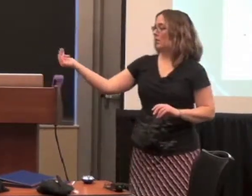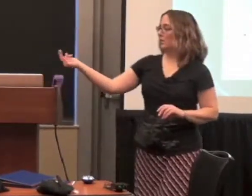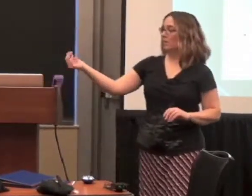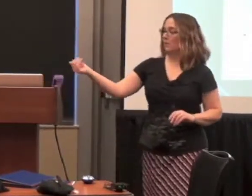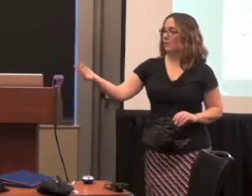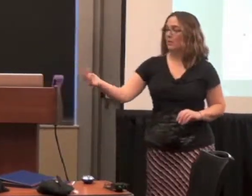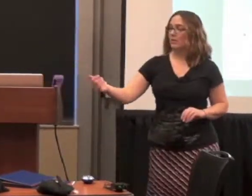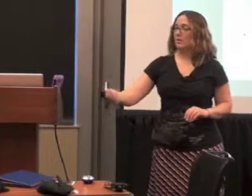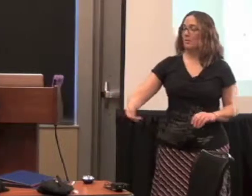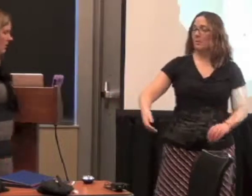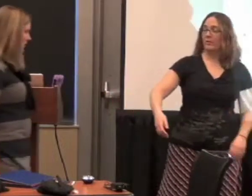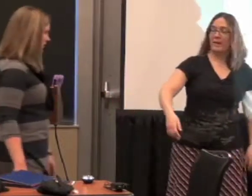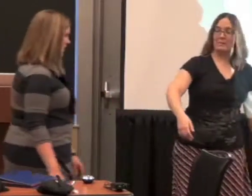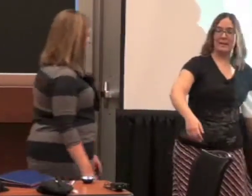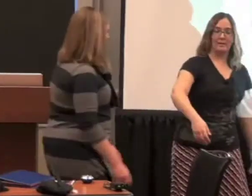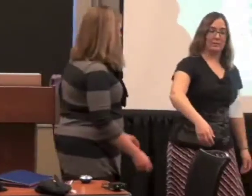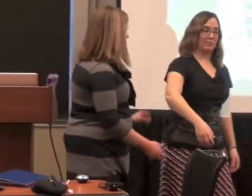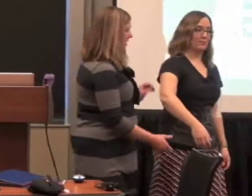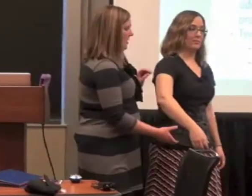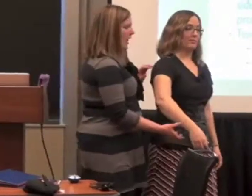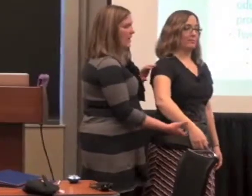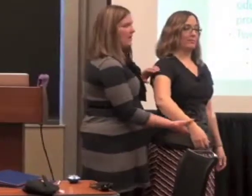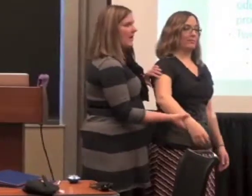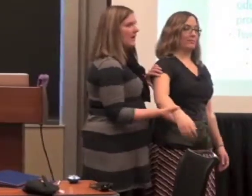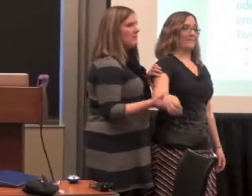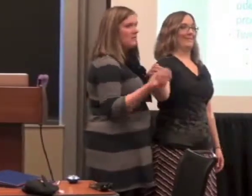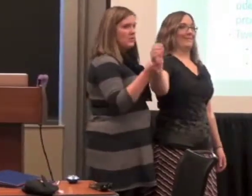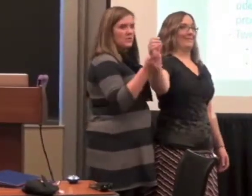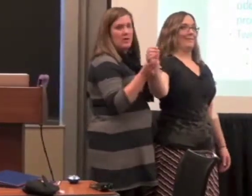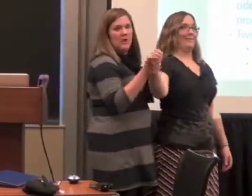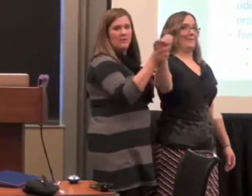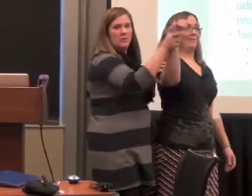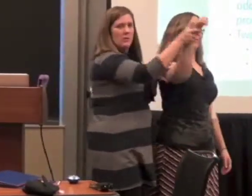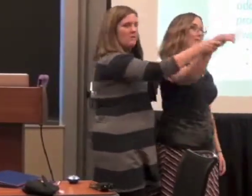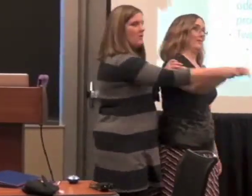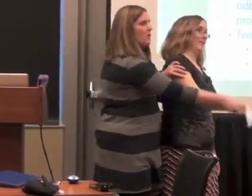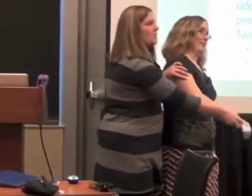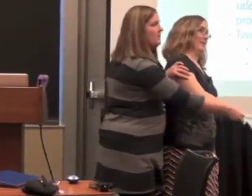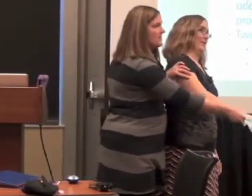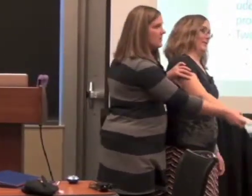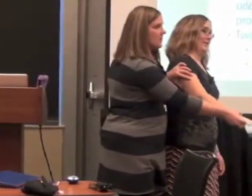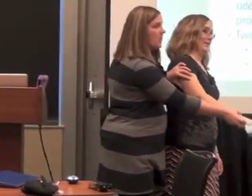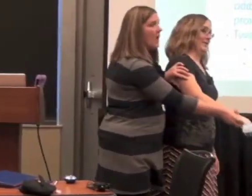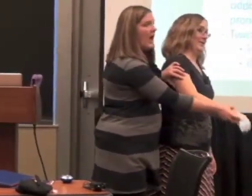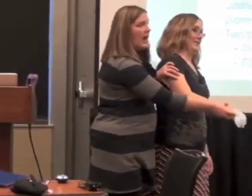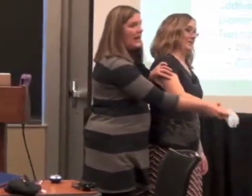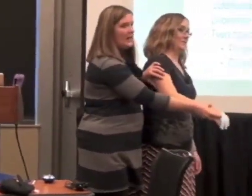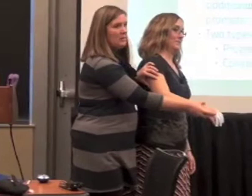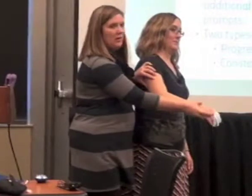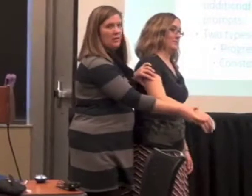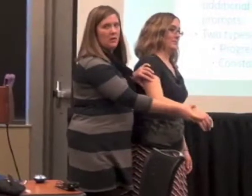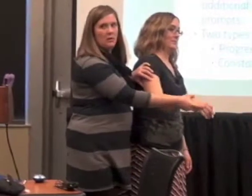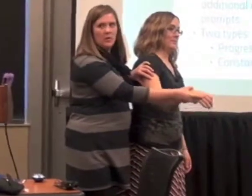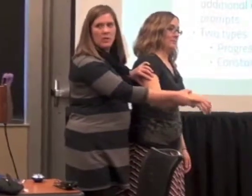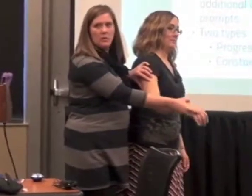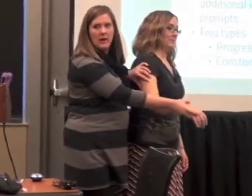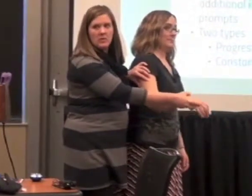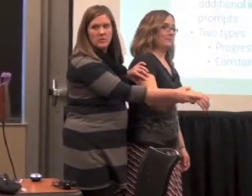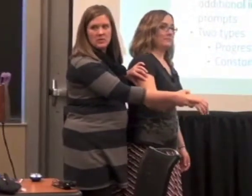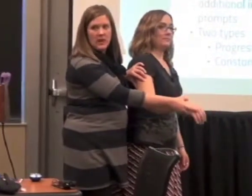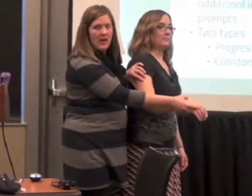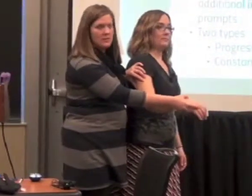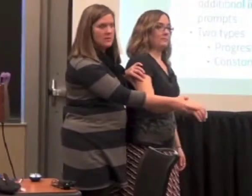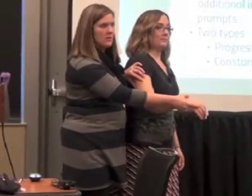Well, when you think about it, Fade me. if I am first starting off doing a full physical, I am giving her the